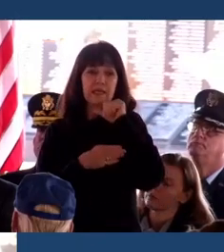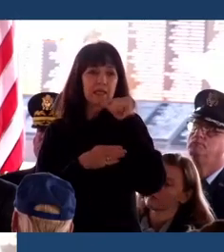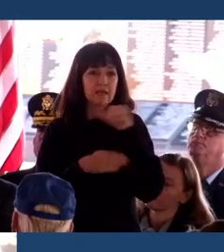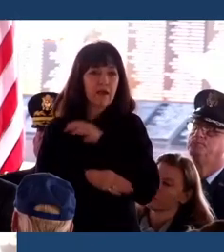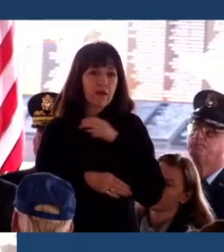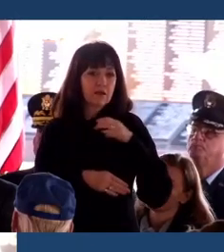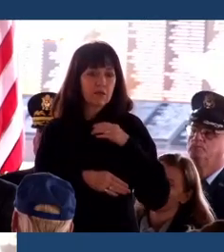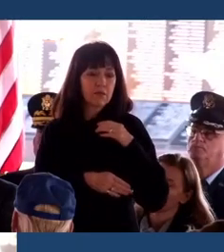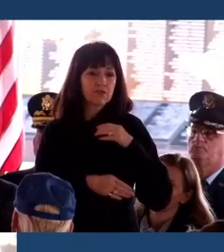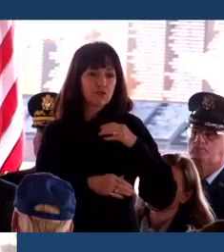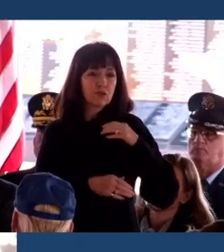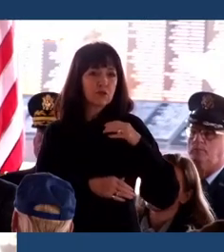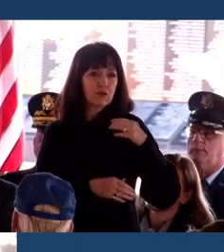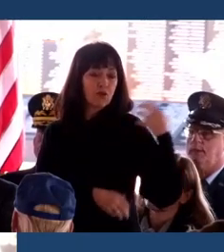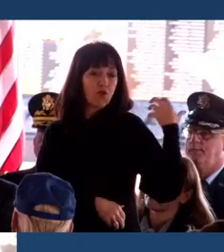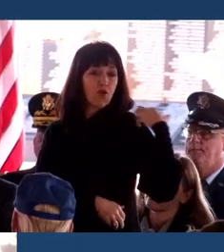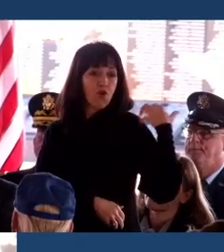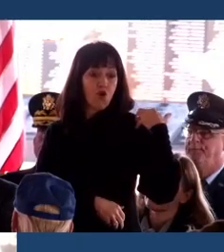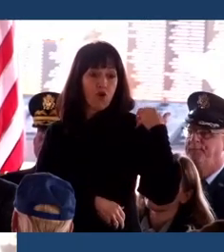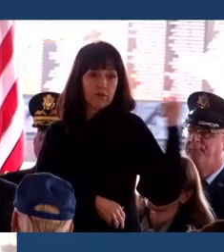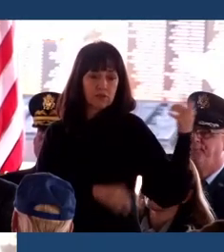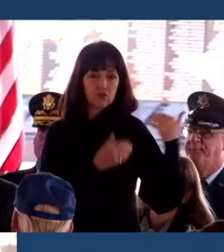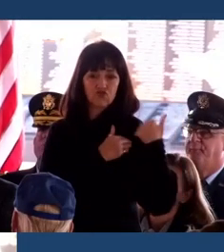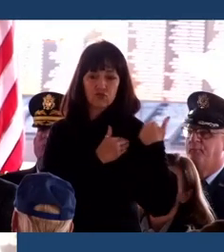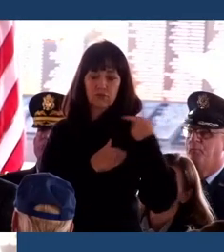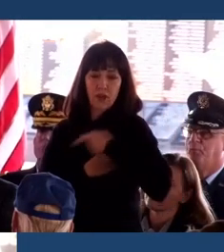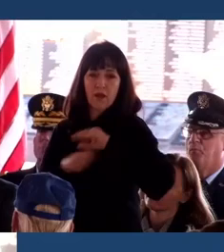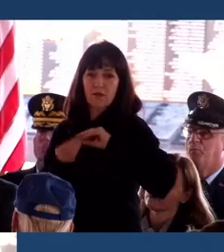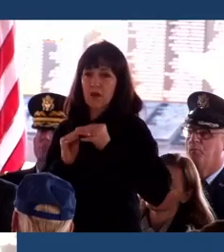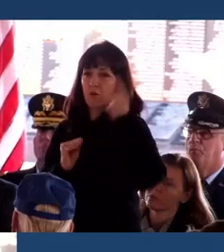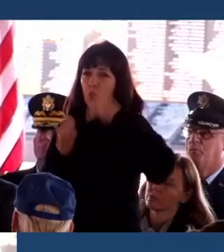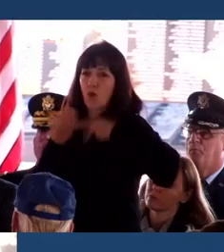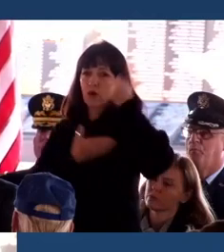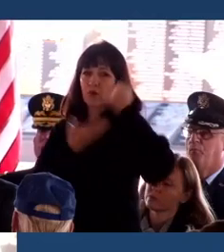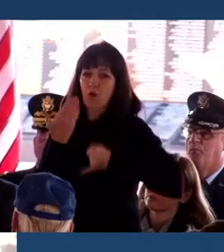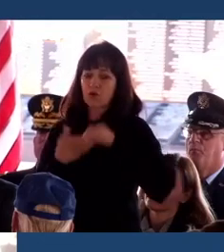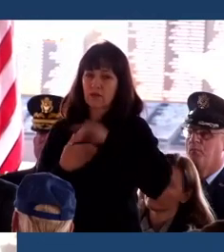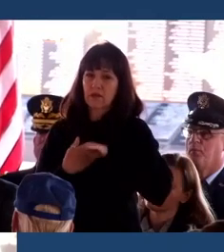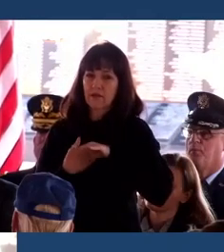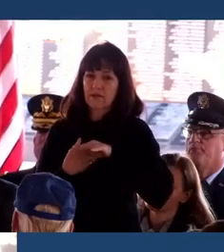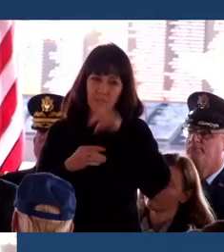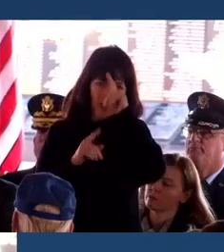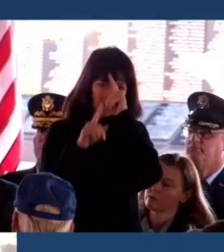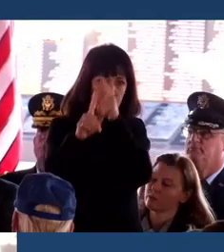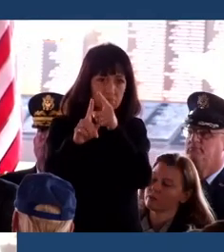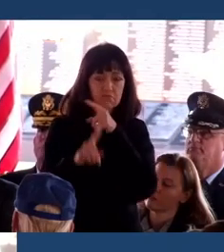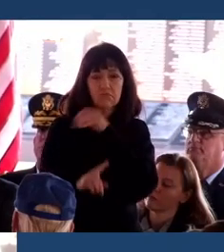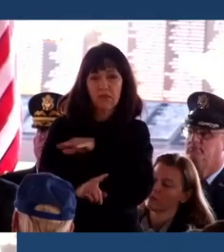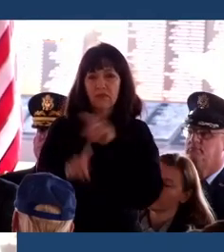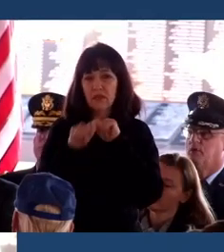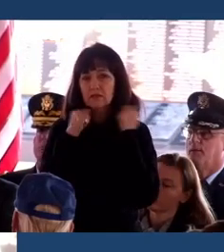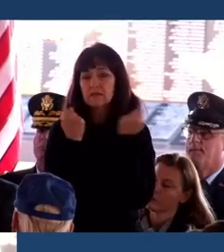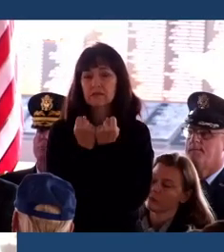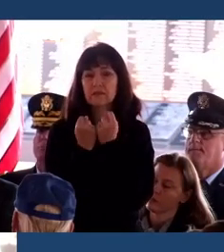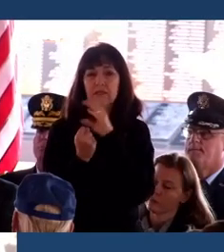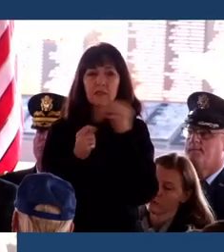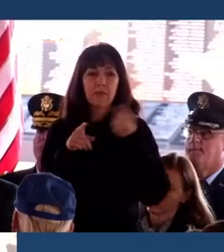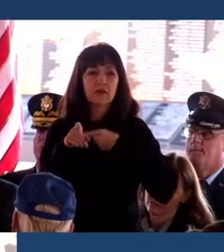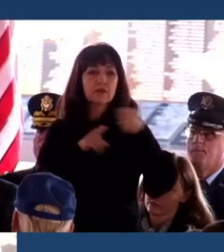officer for the team responsible for the number one project of the mission, and Specialist Julia